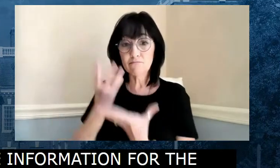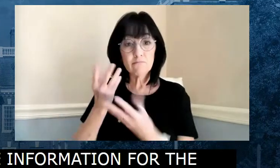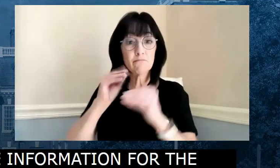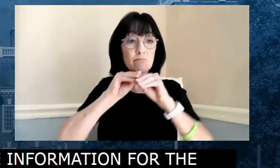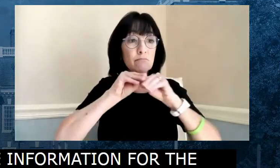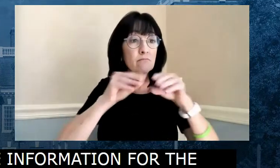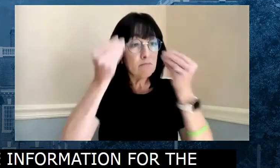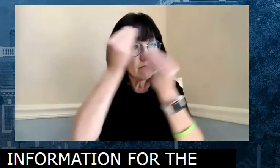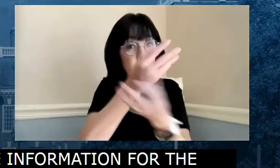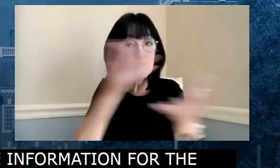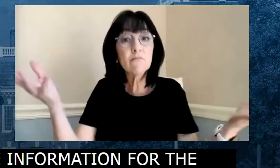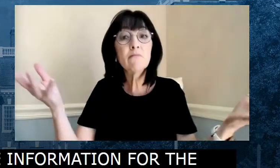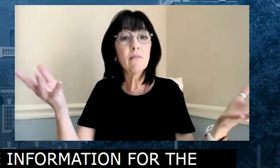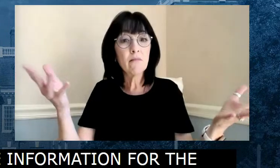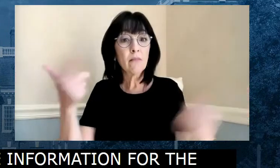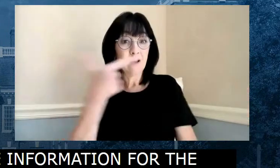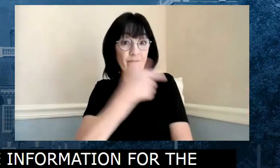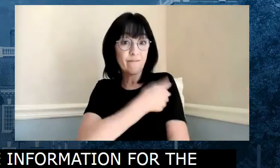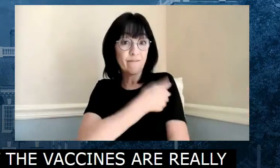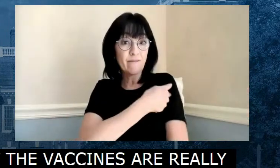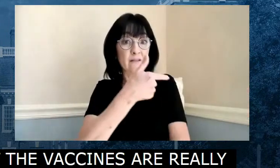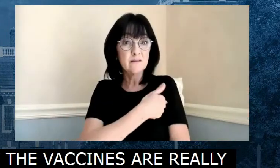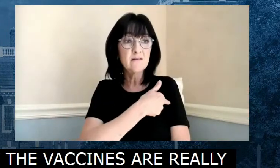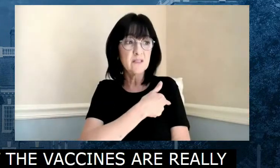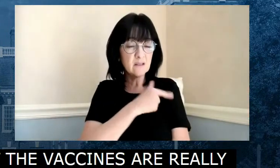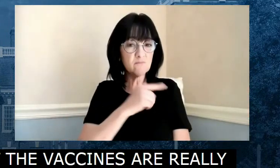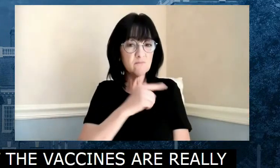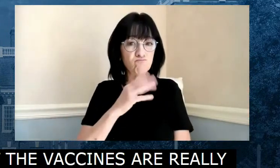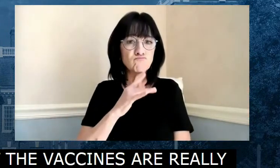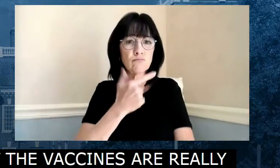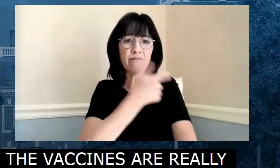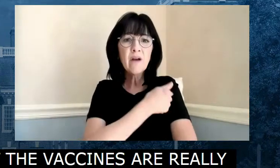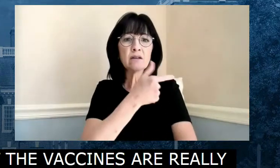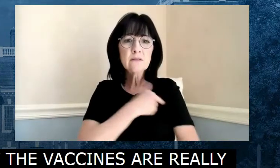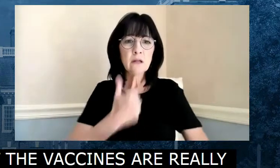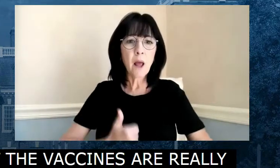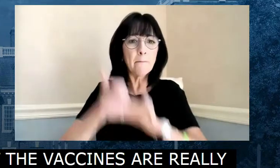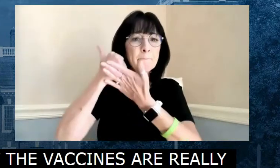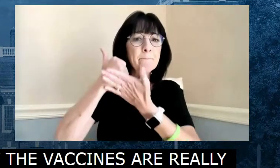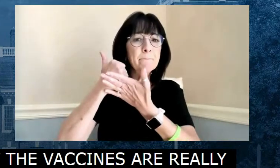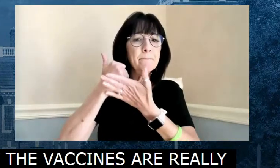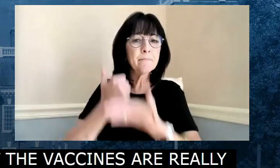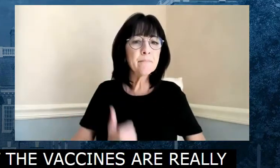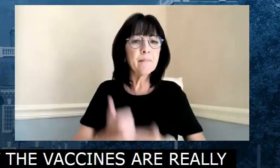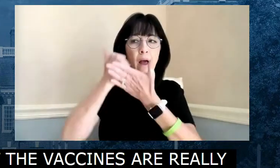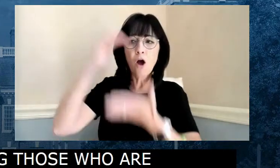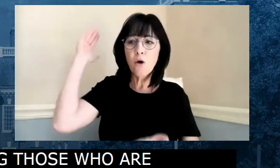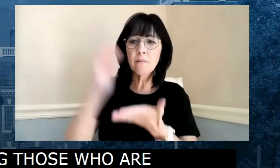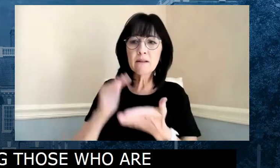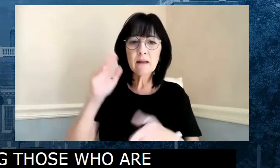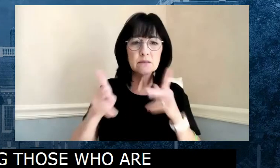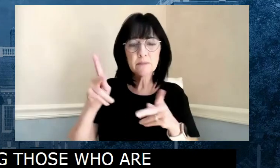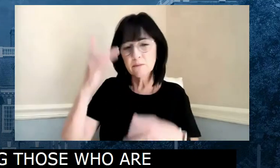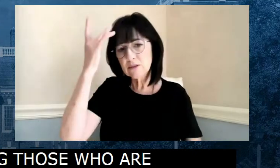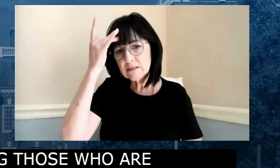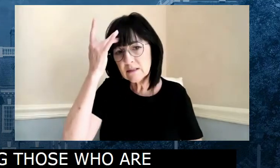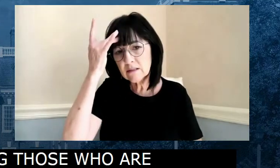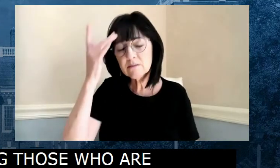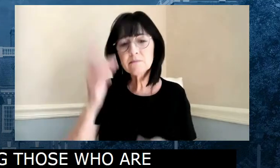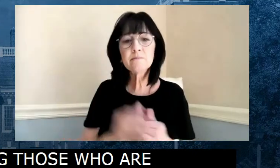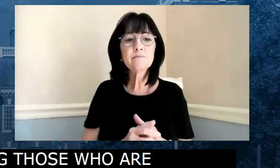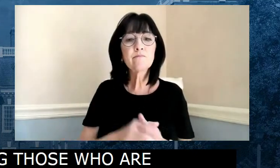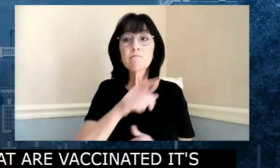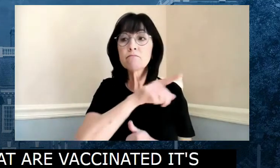they're protecting those who are vaccinated. And therefore, that people that are vaccinated, it's not necessary for them to